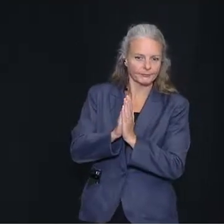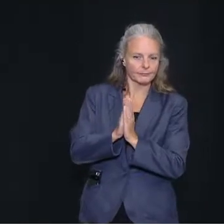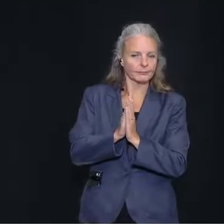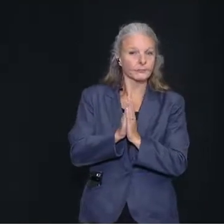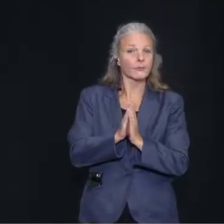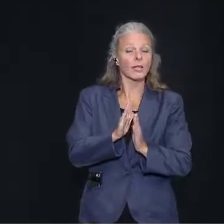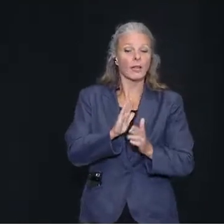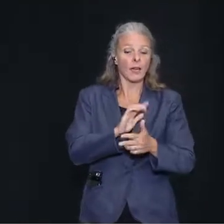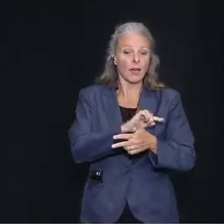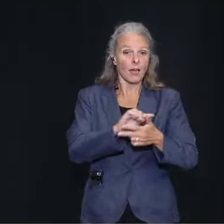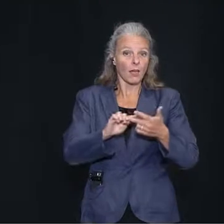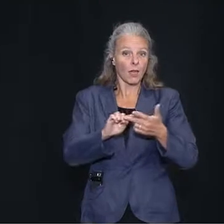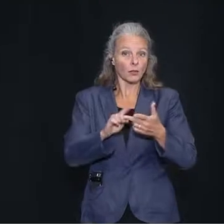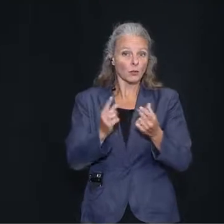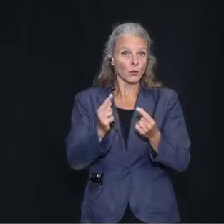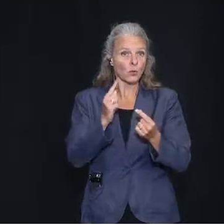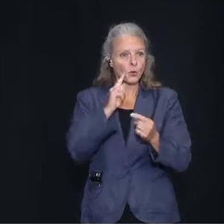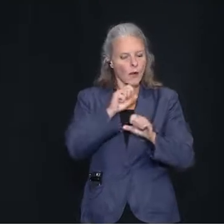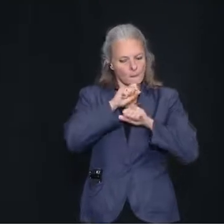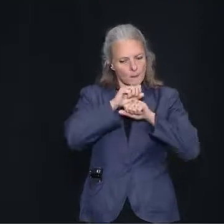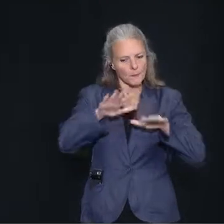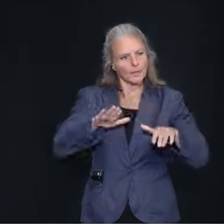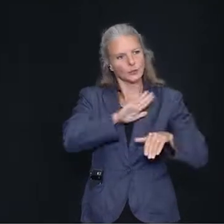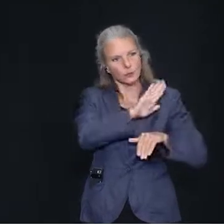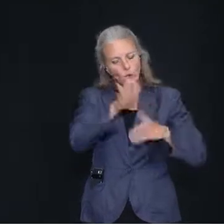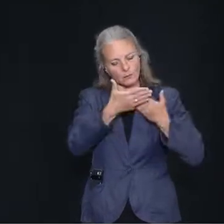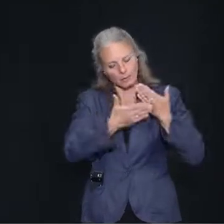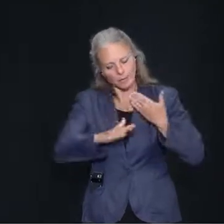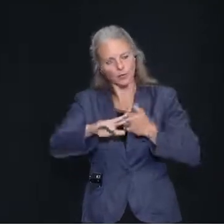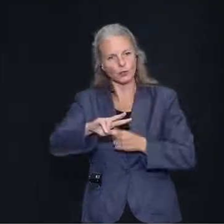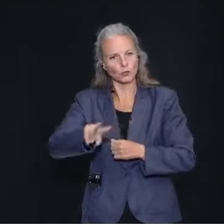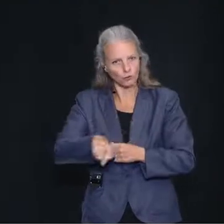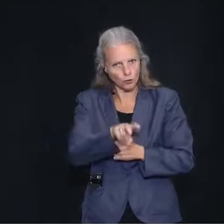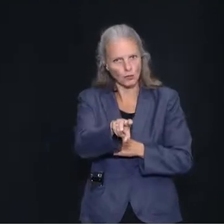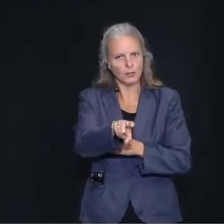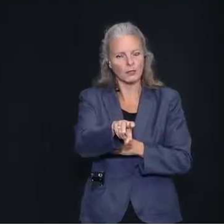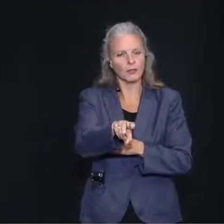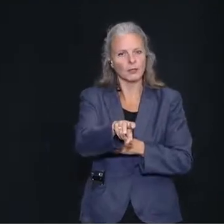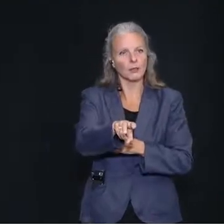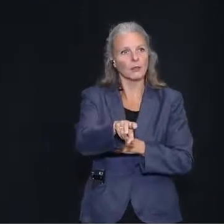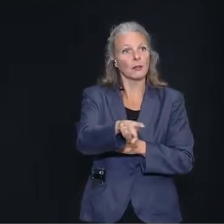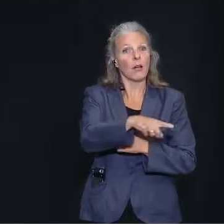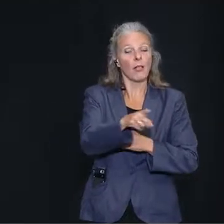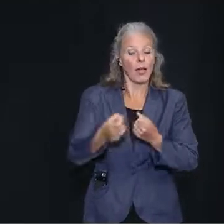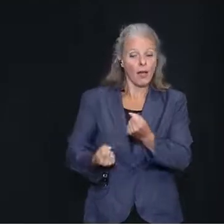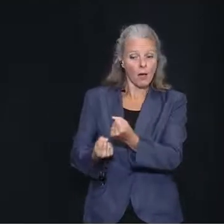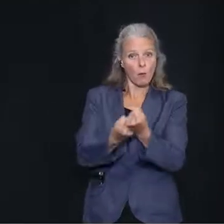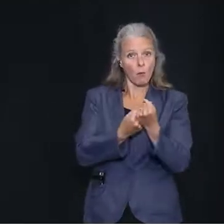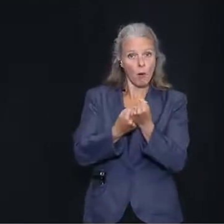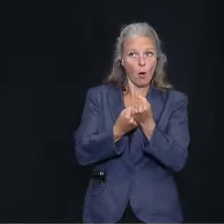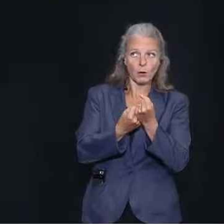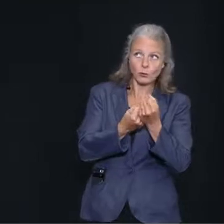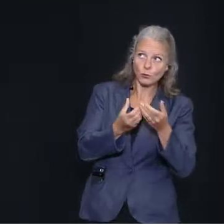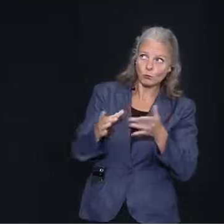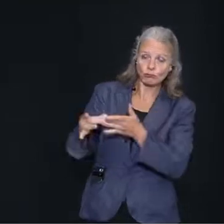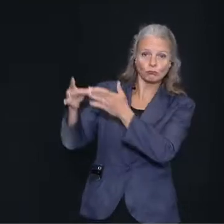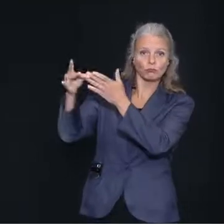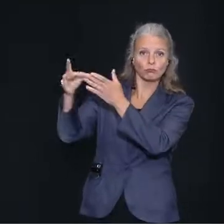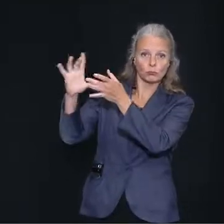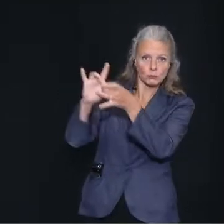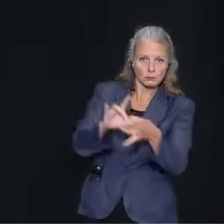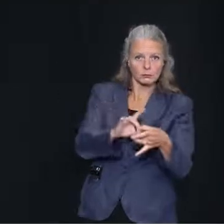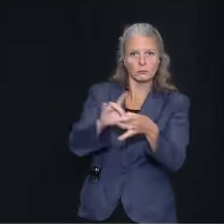May they bless the journey we now share and intercede for us and for this great work of healing